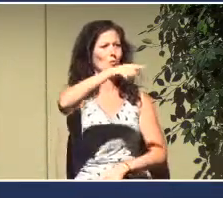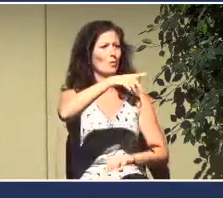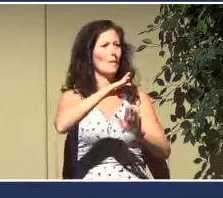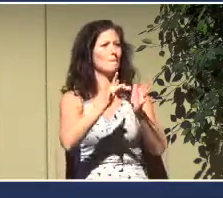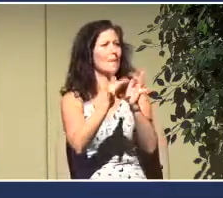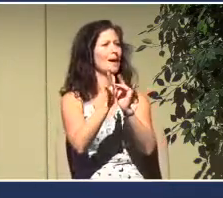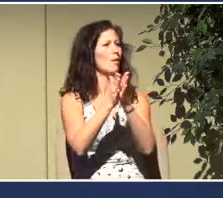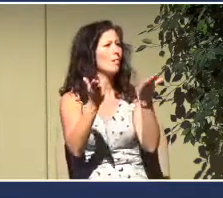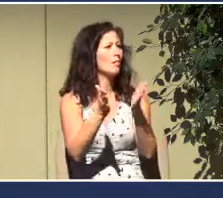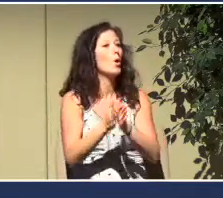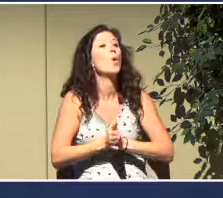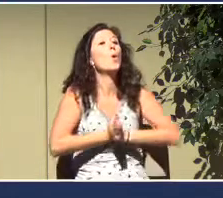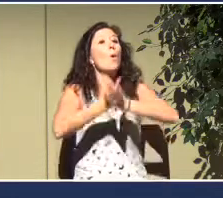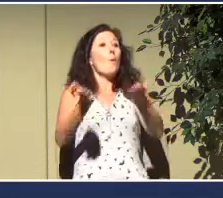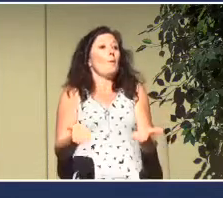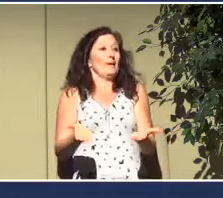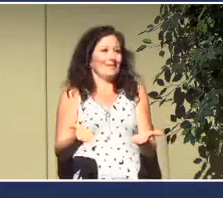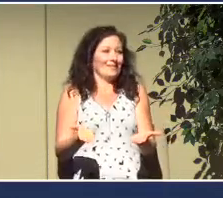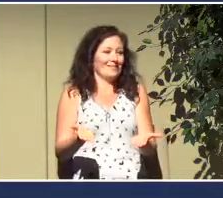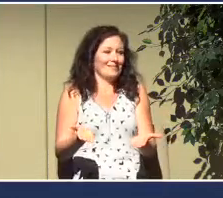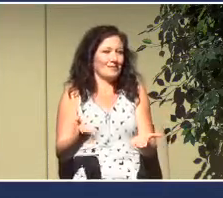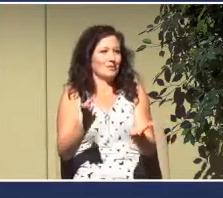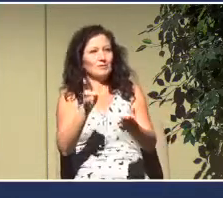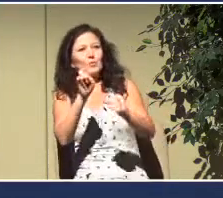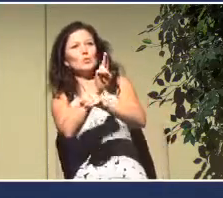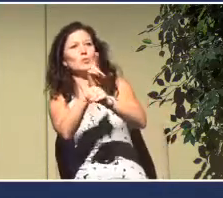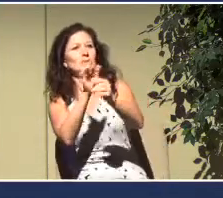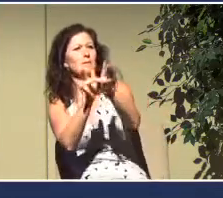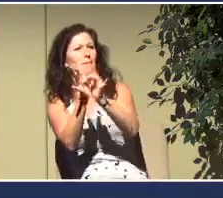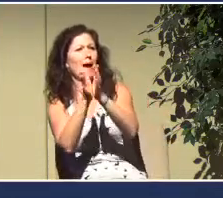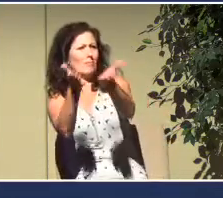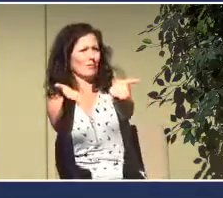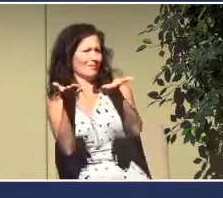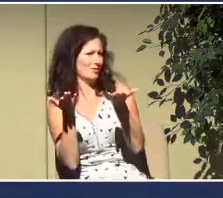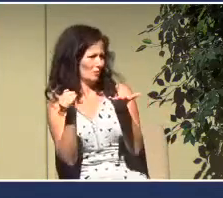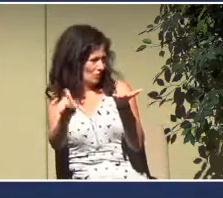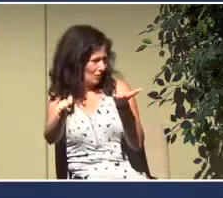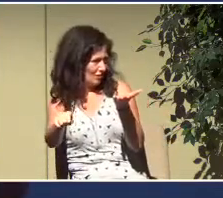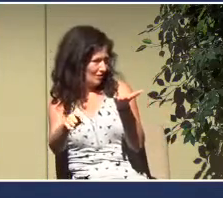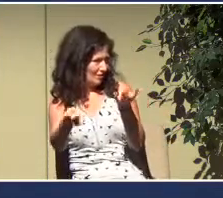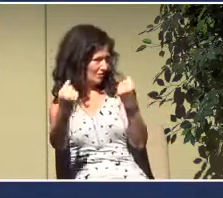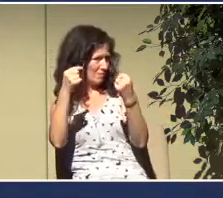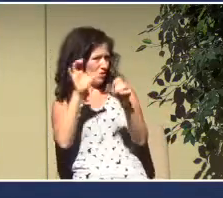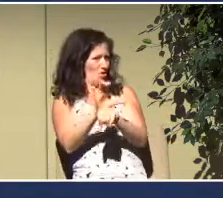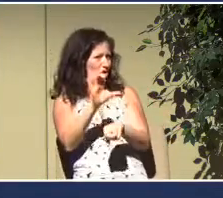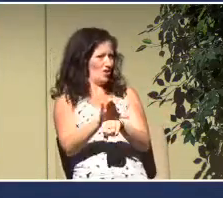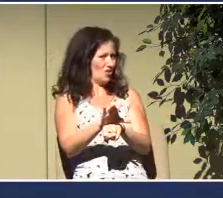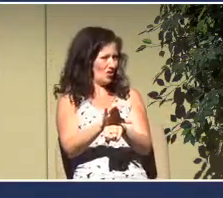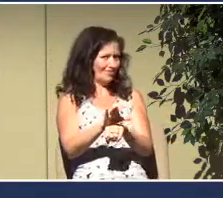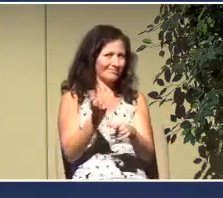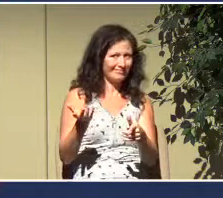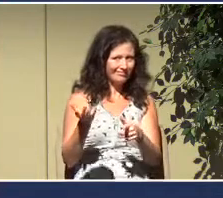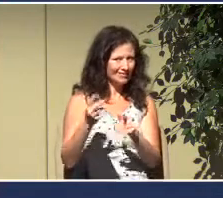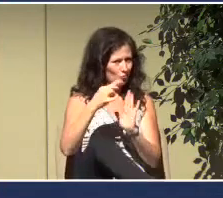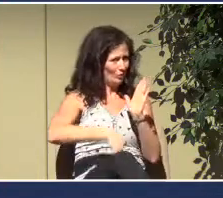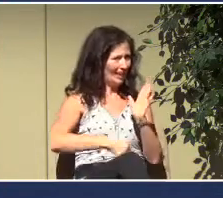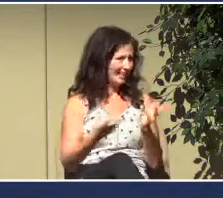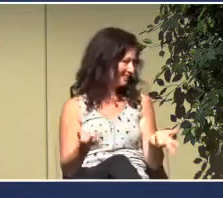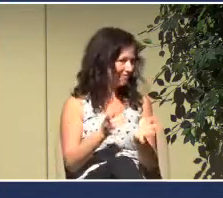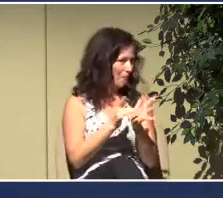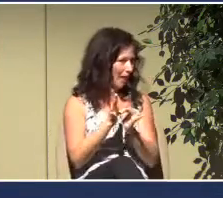tables. Use it, because when you have a sermon, you should be looking in the Bible. You know, that's where the sermon comes from, right?